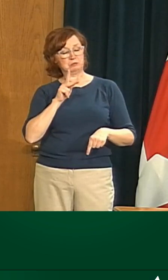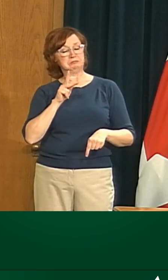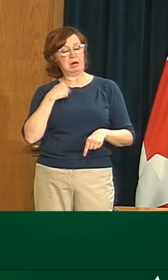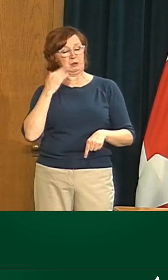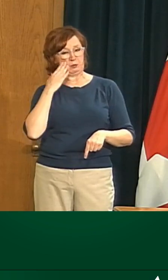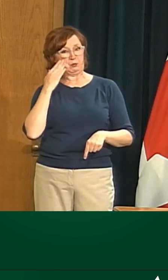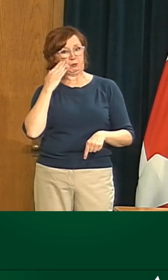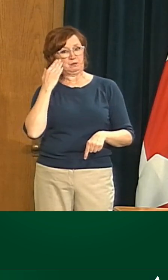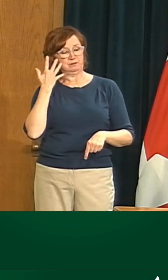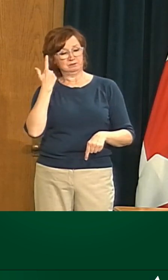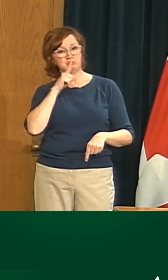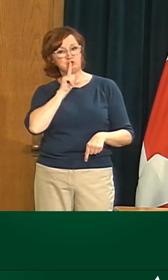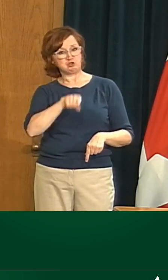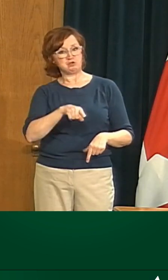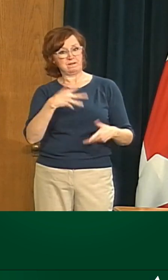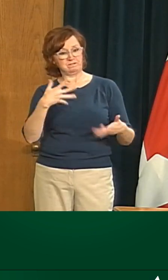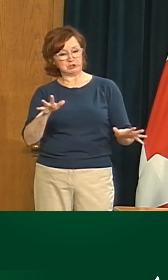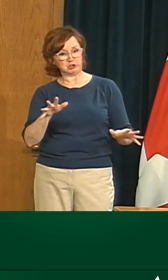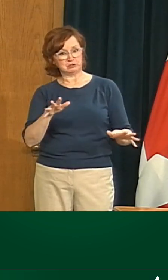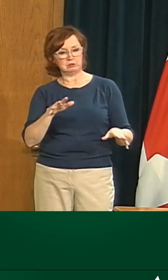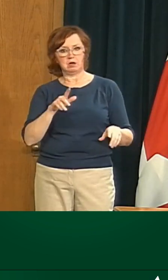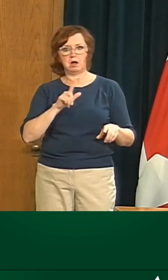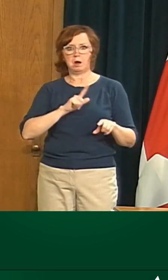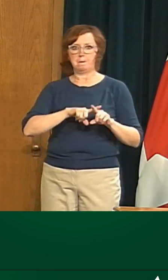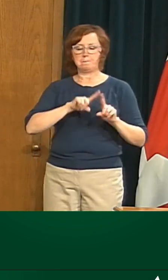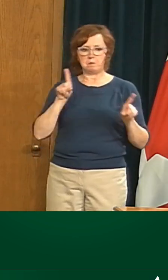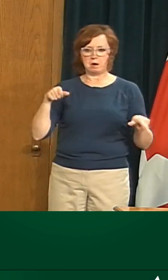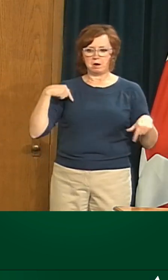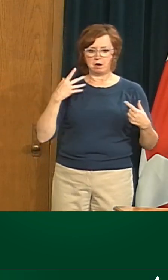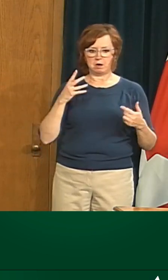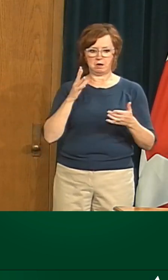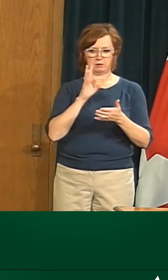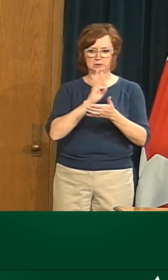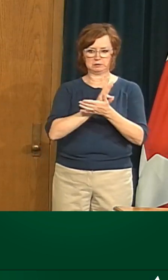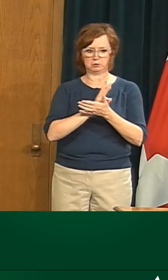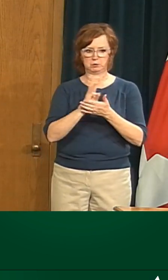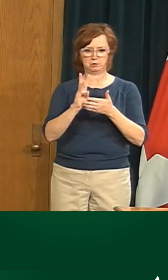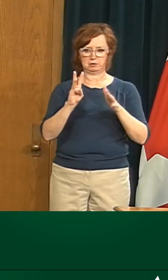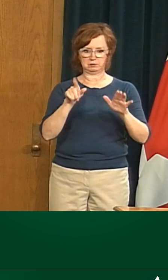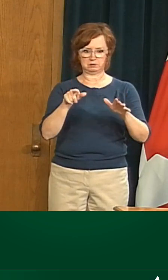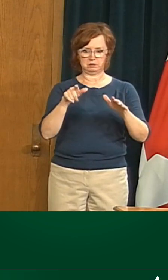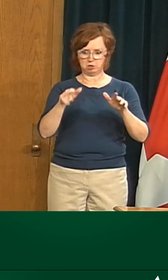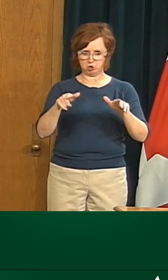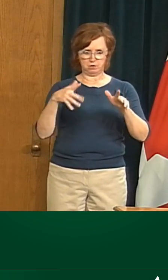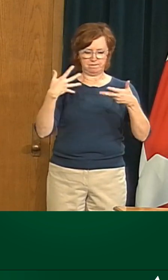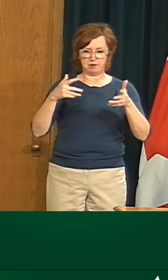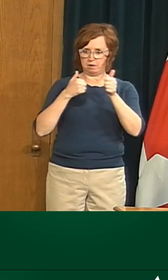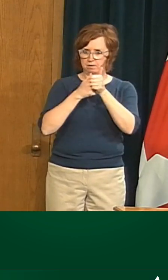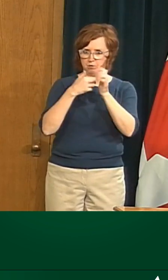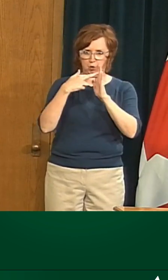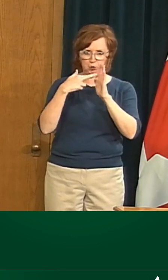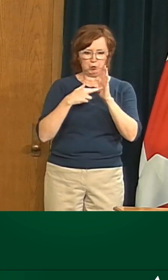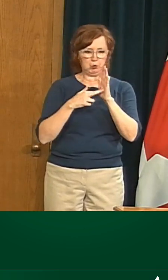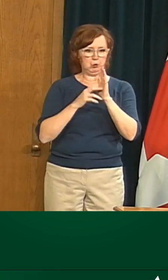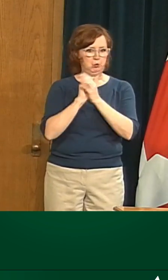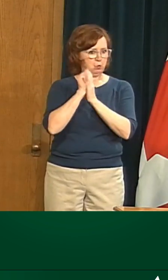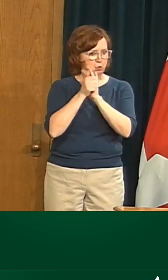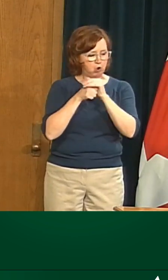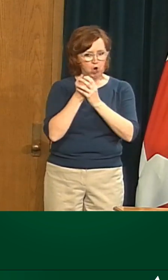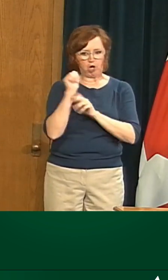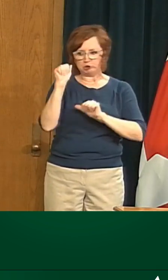found that there was a case who said, you know what, I became symptomatic today, but 2 days ago or 1 day ago, I went